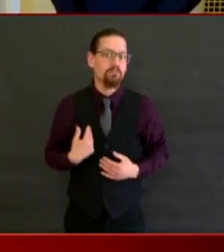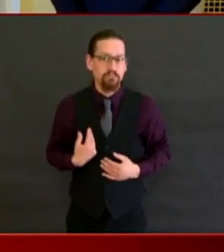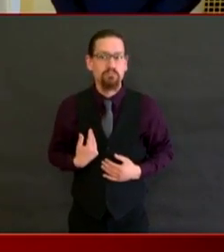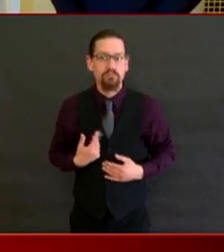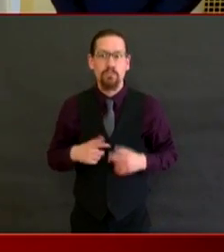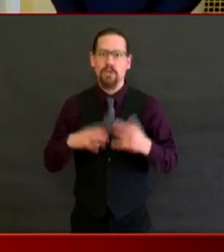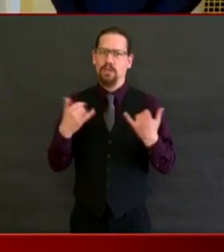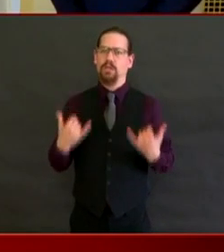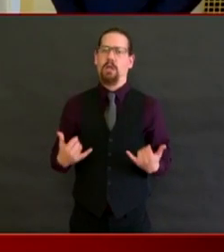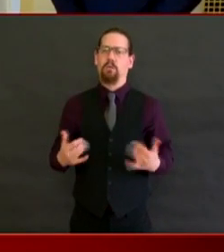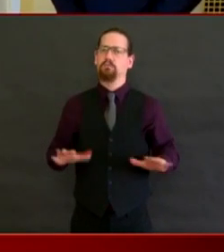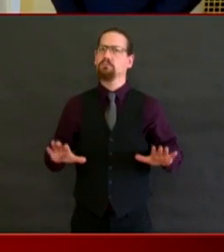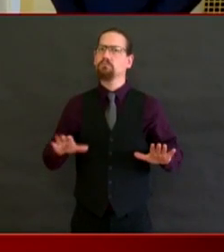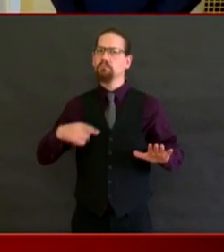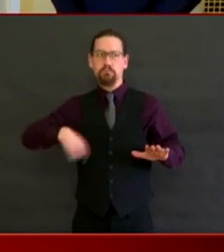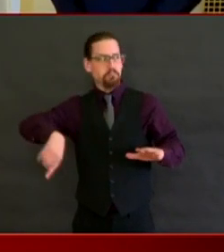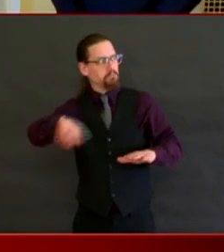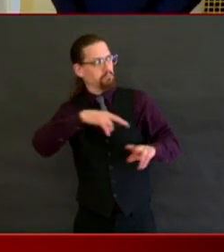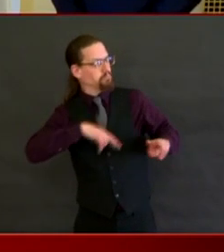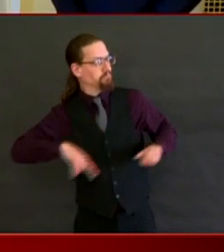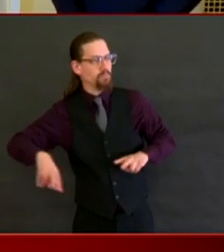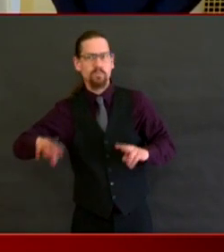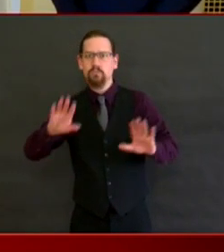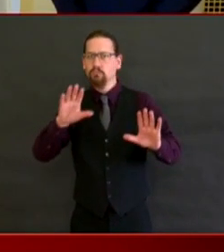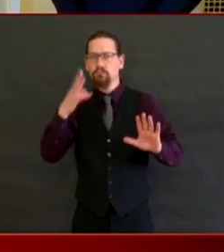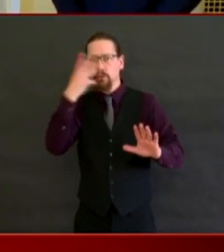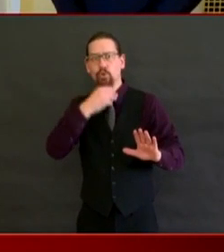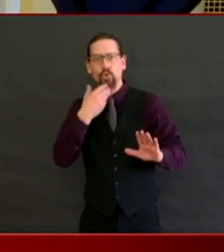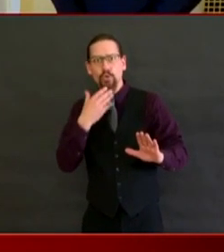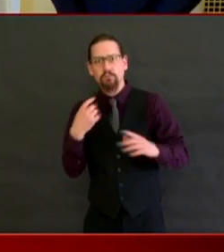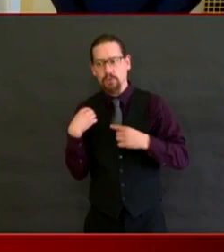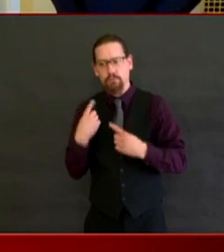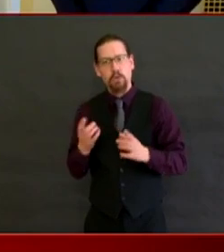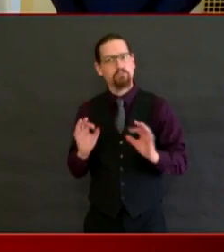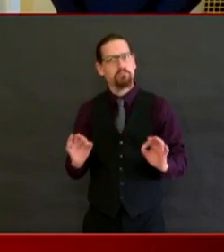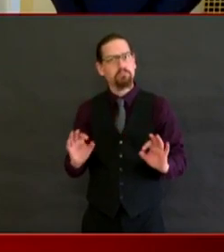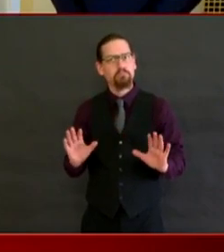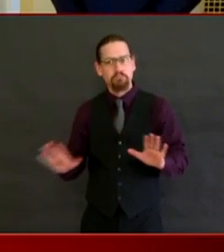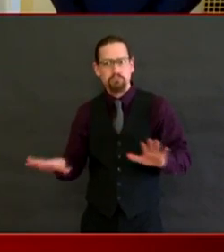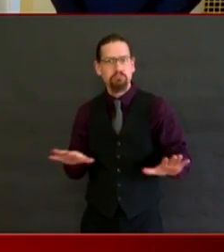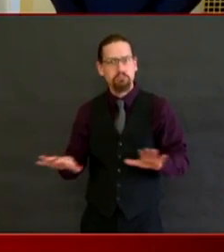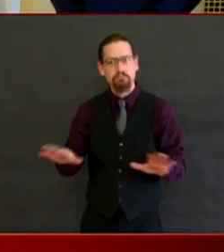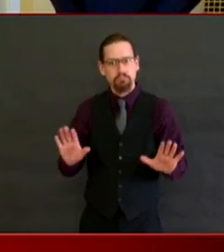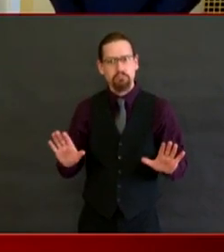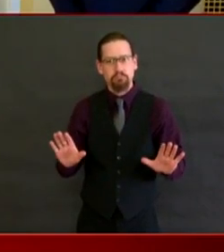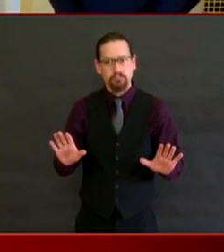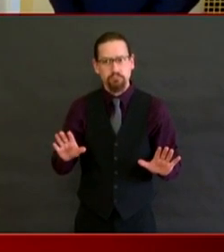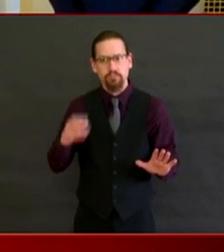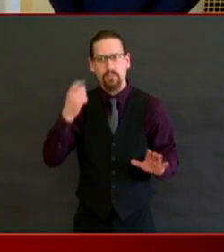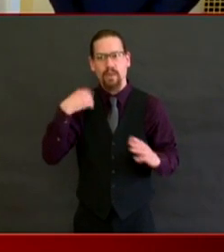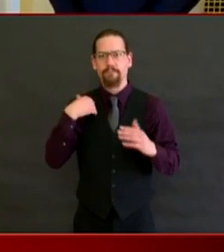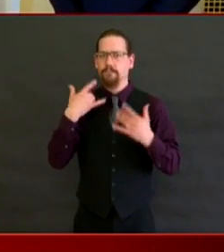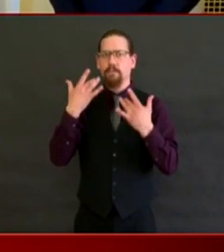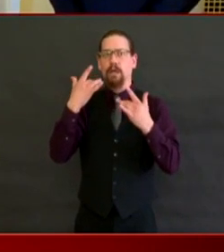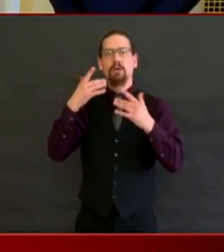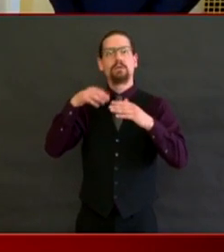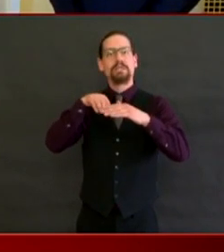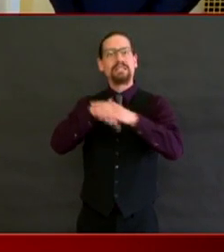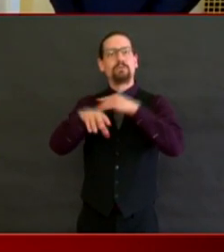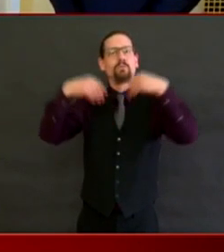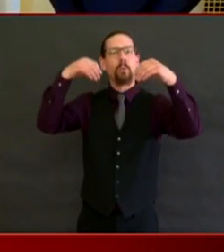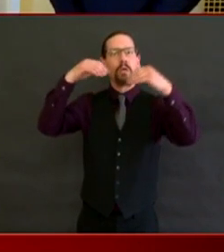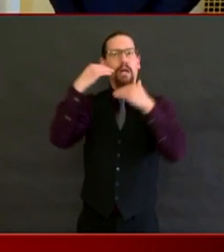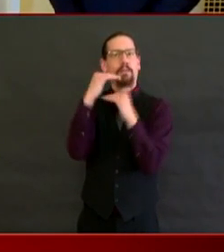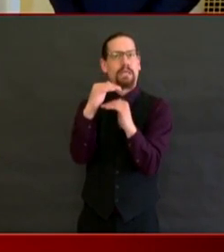here is we've said we've put a strict limit on the number of people who can be in a store at any time, and we are enforcing that